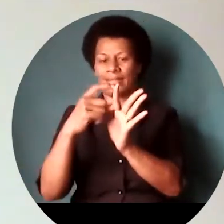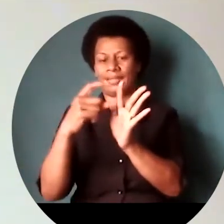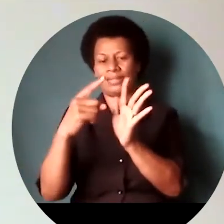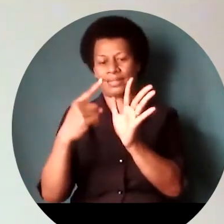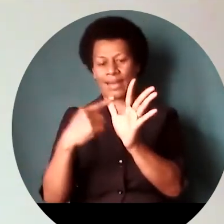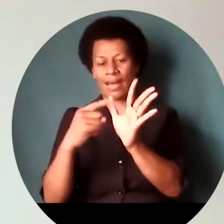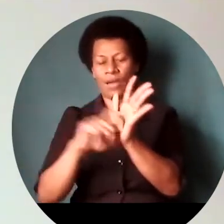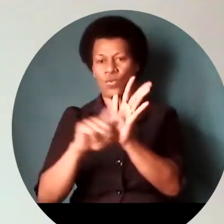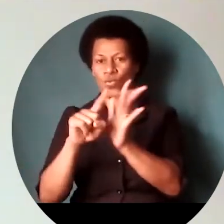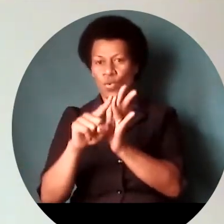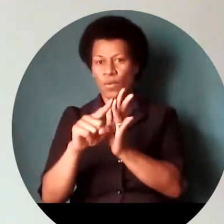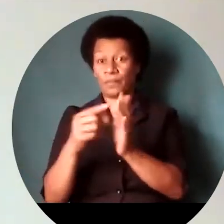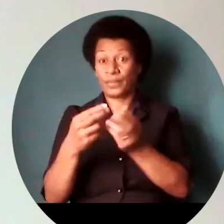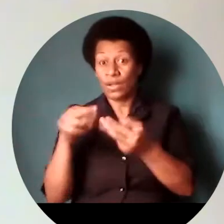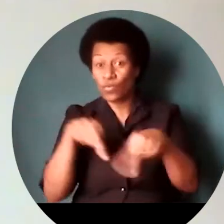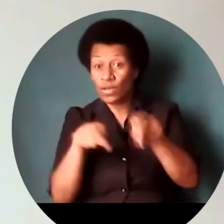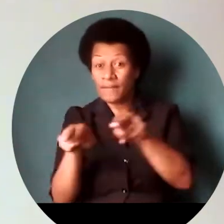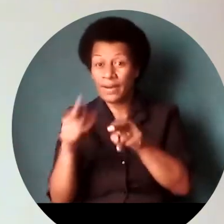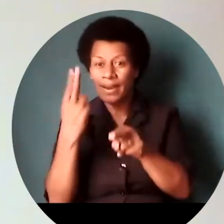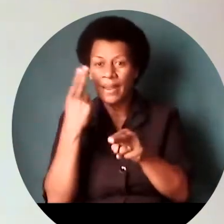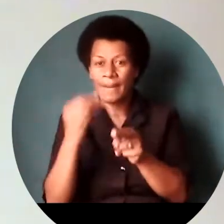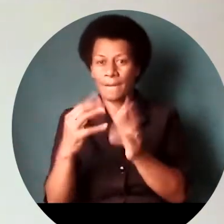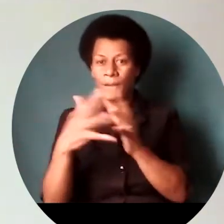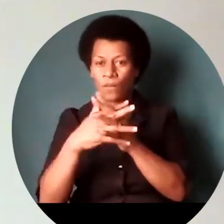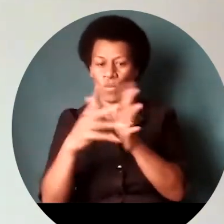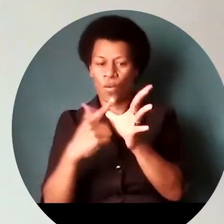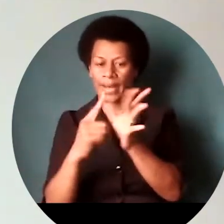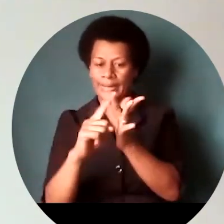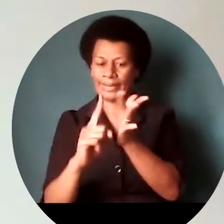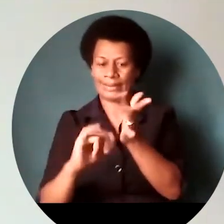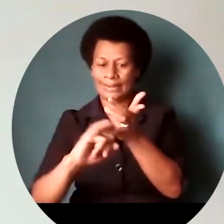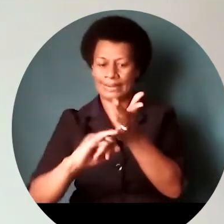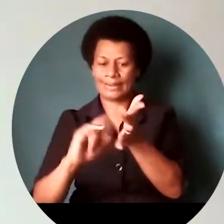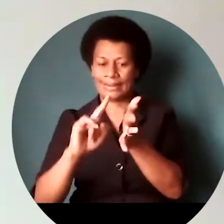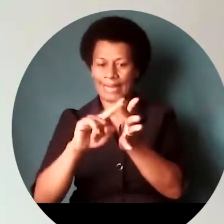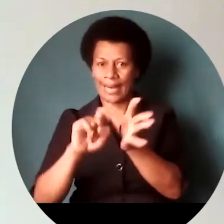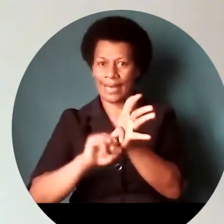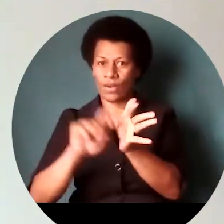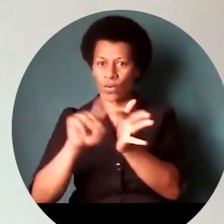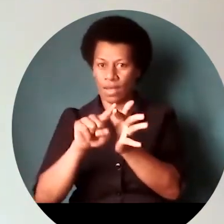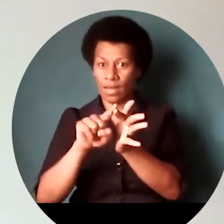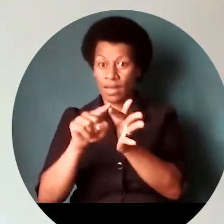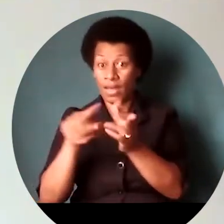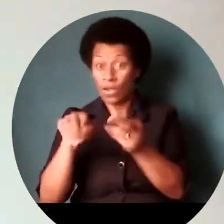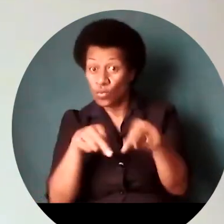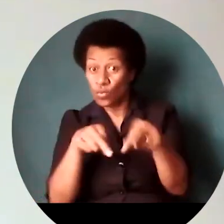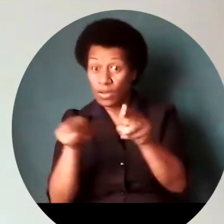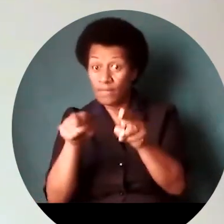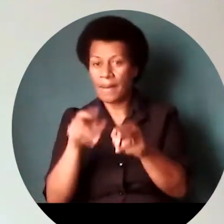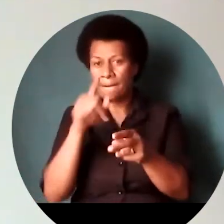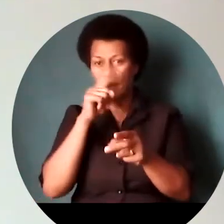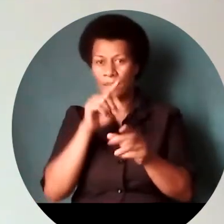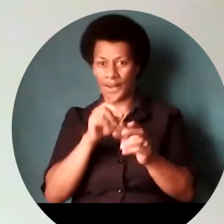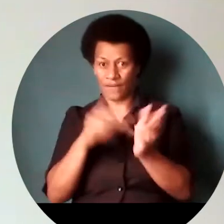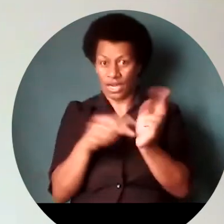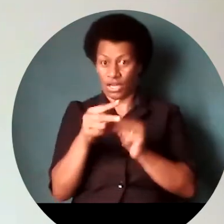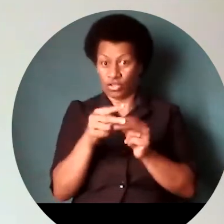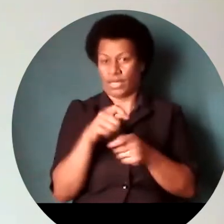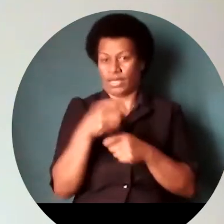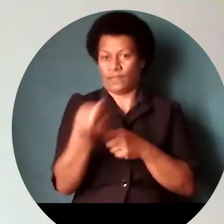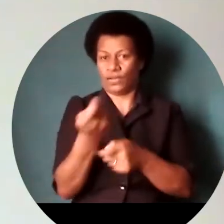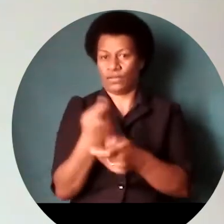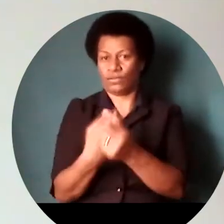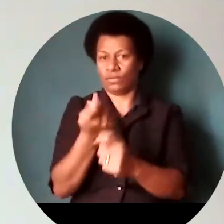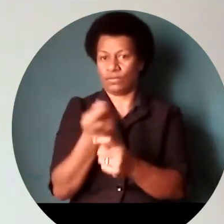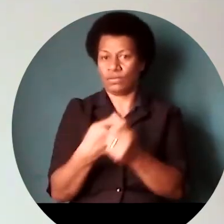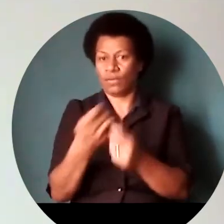There is occasional dependence on the Waisere River for both freshwater and marine fish, and